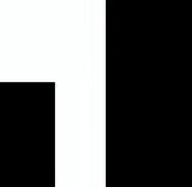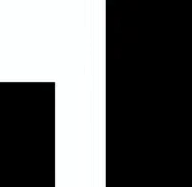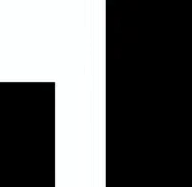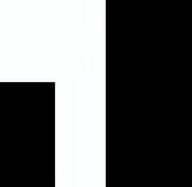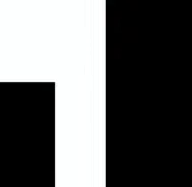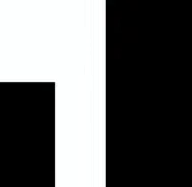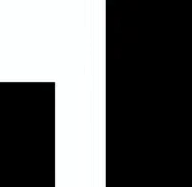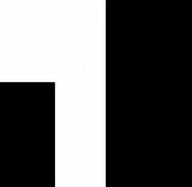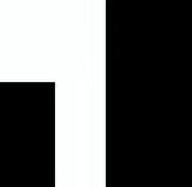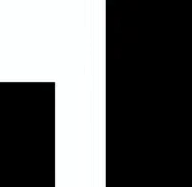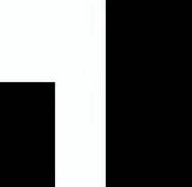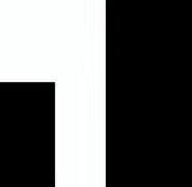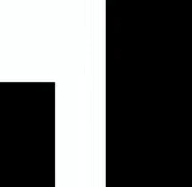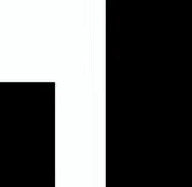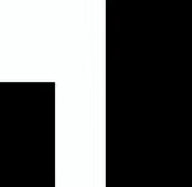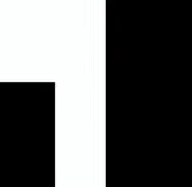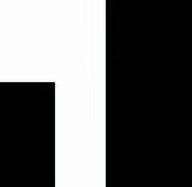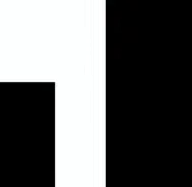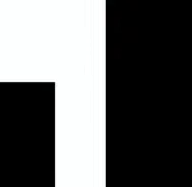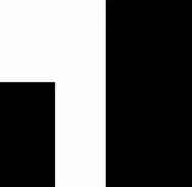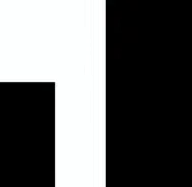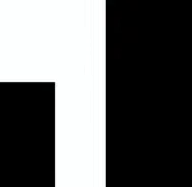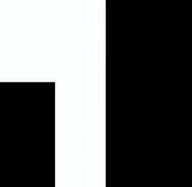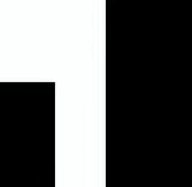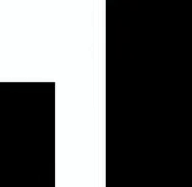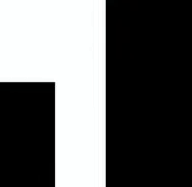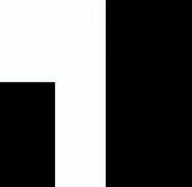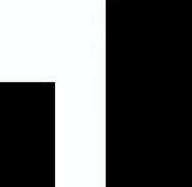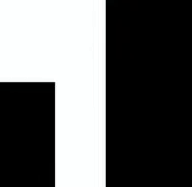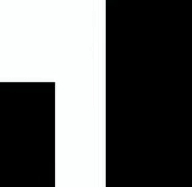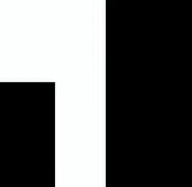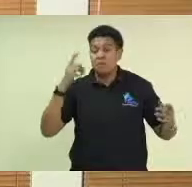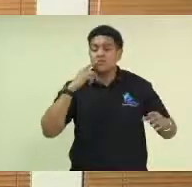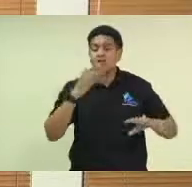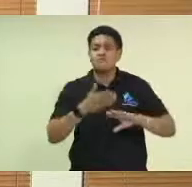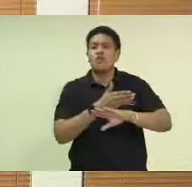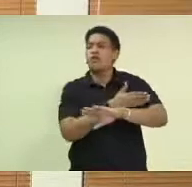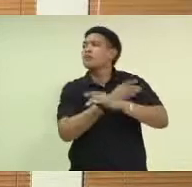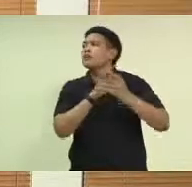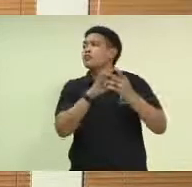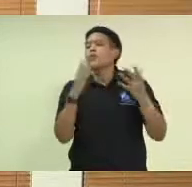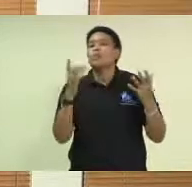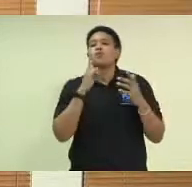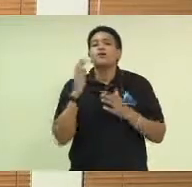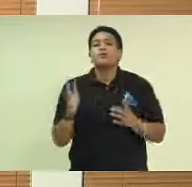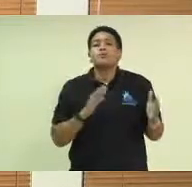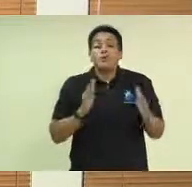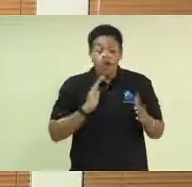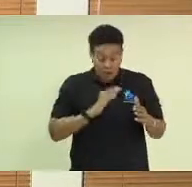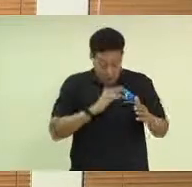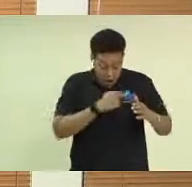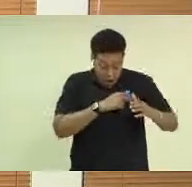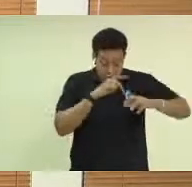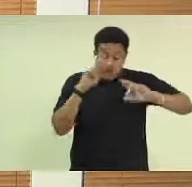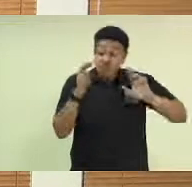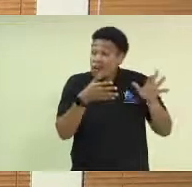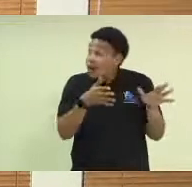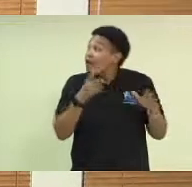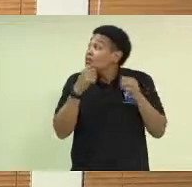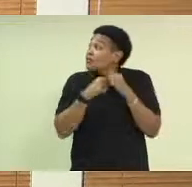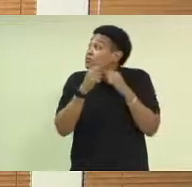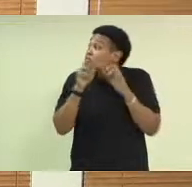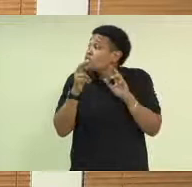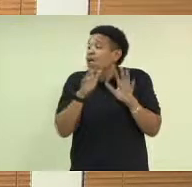Thank you very much, CMO. So there you have it, an update on the preparedness of our hospital